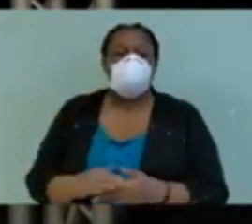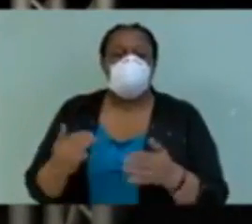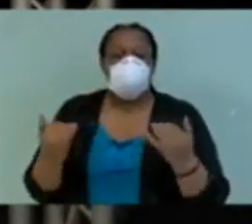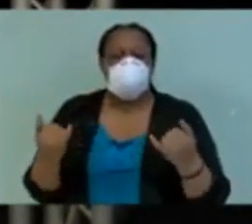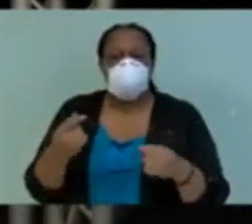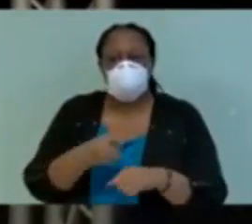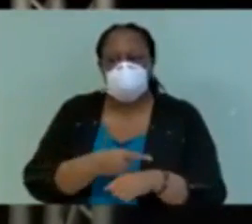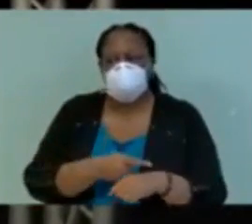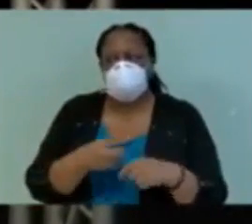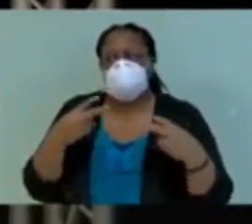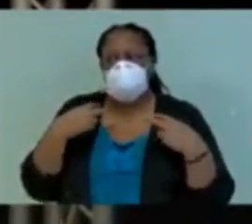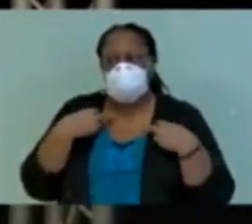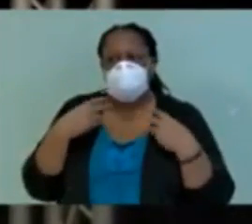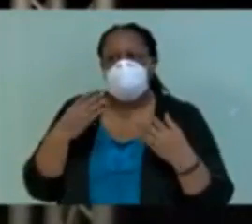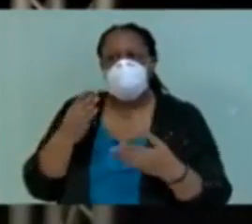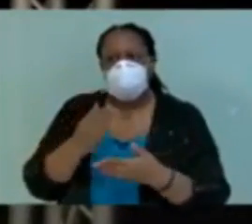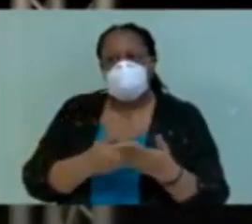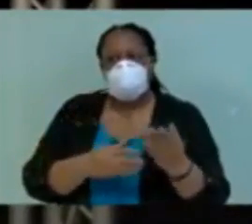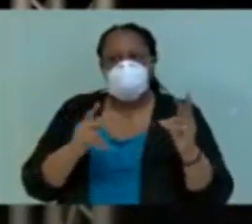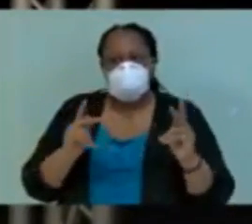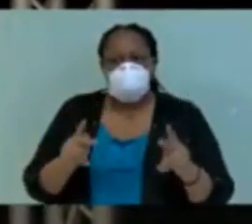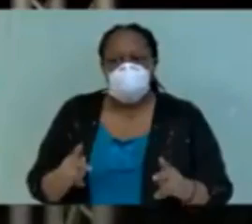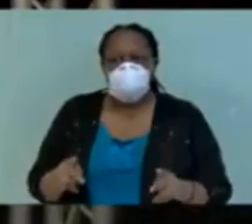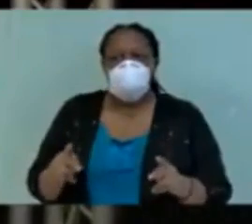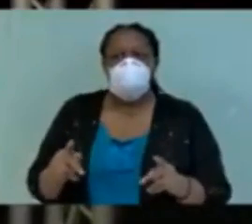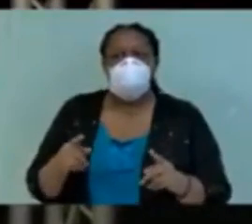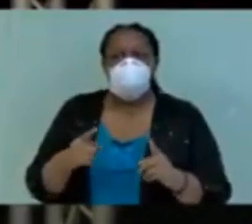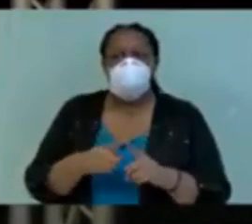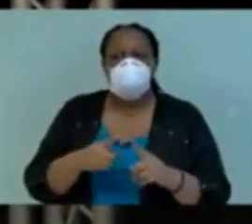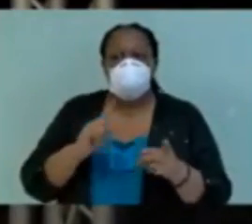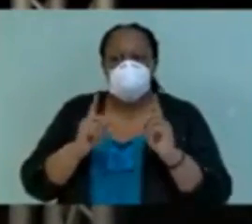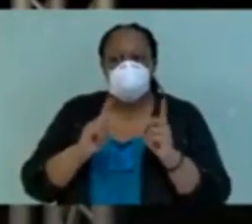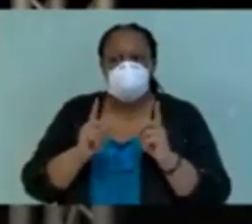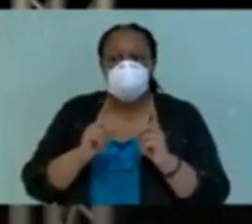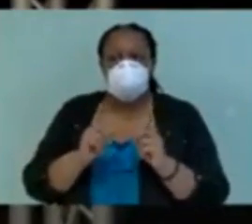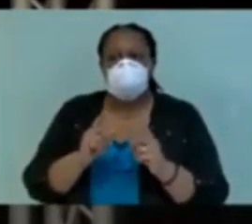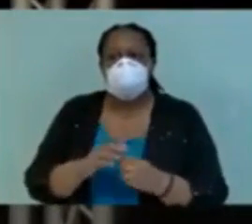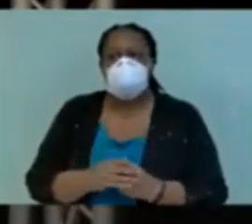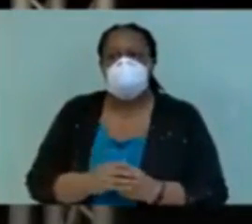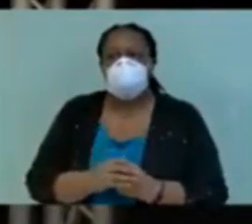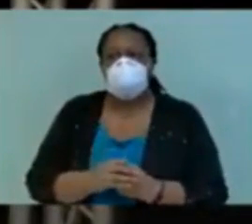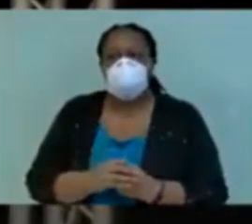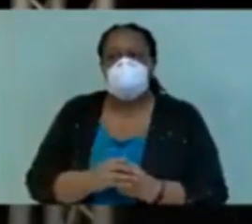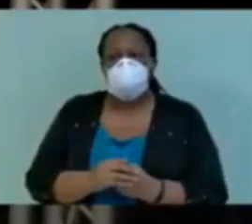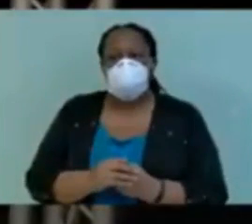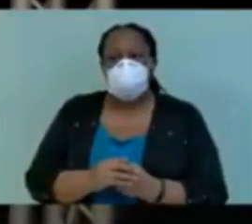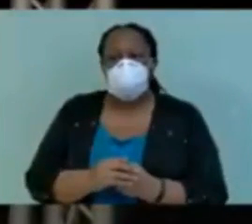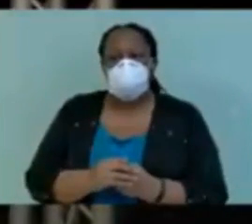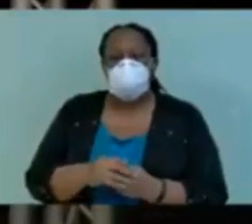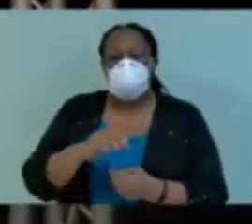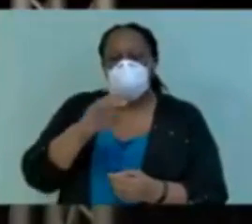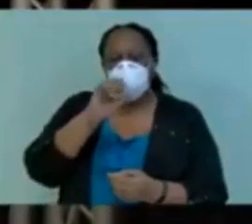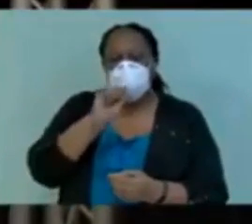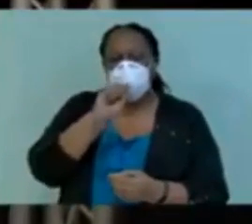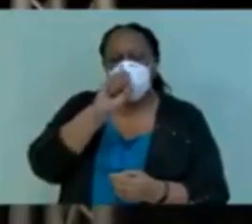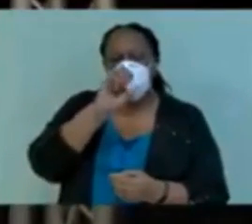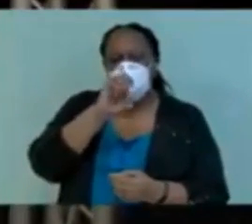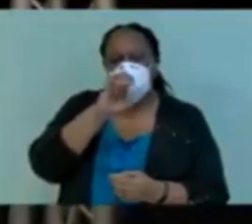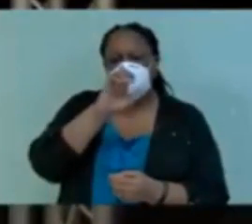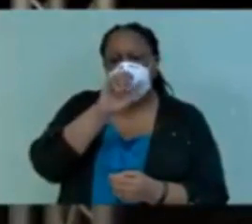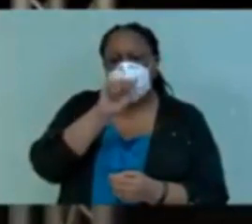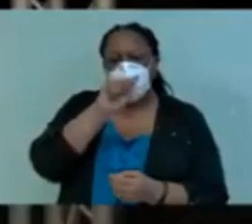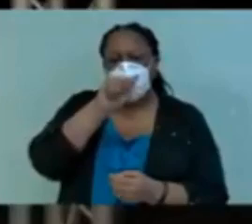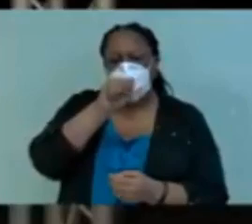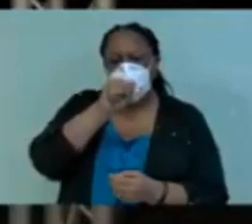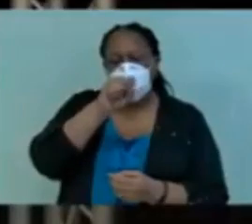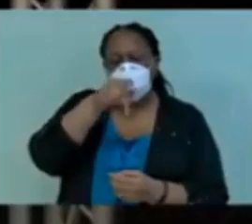all of us, and we have had to make many adjustments to our lives, the way we go